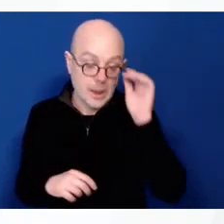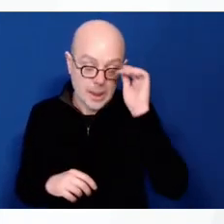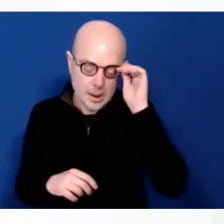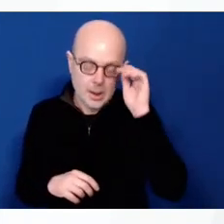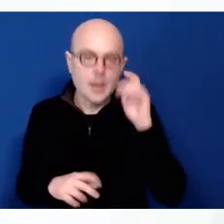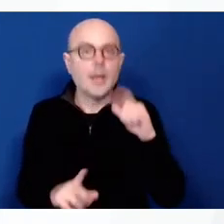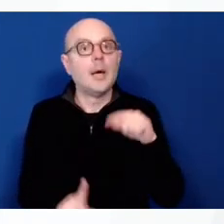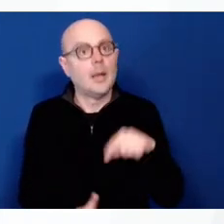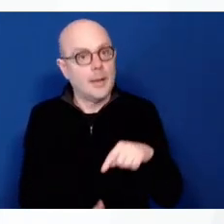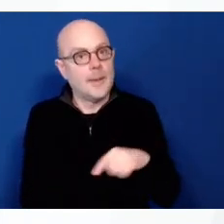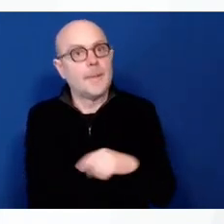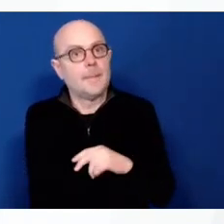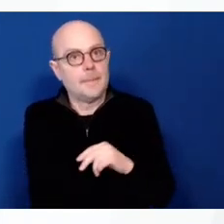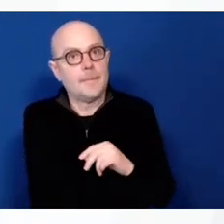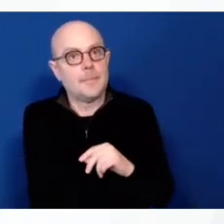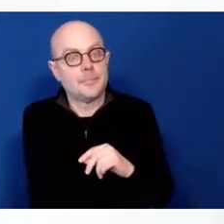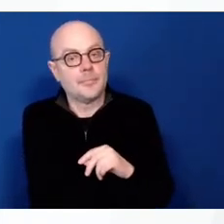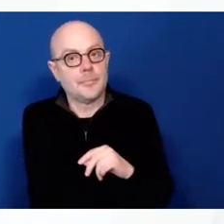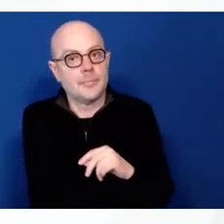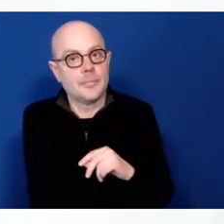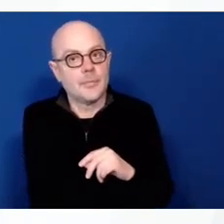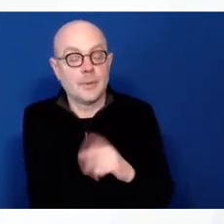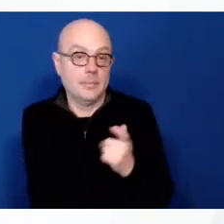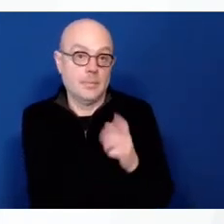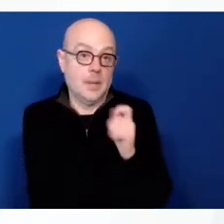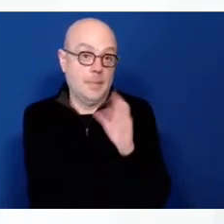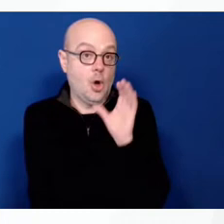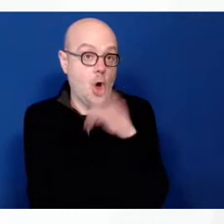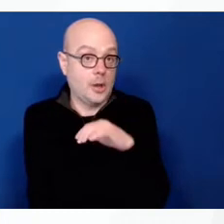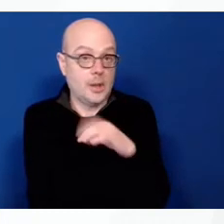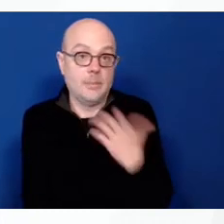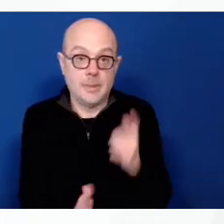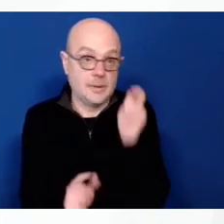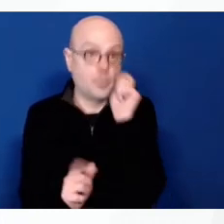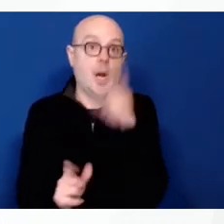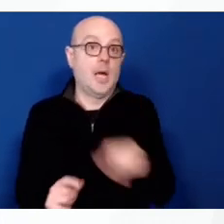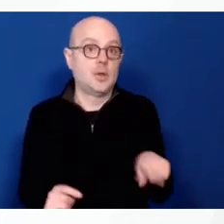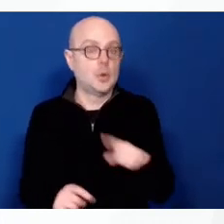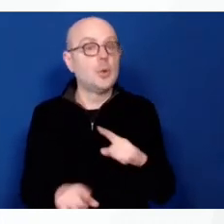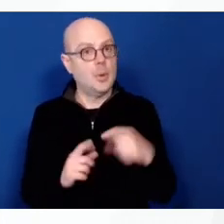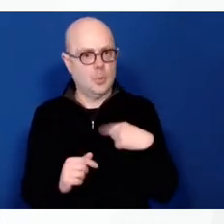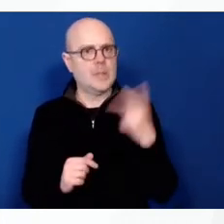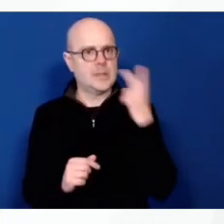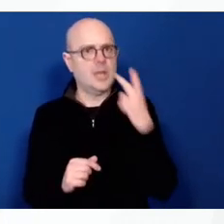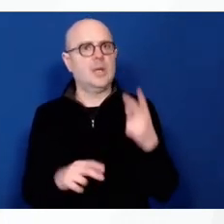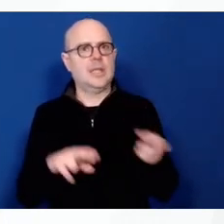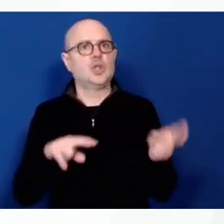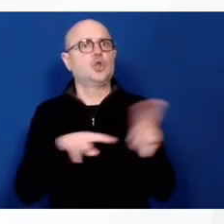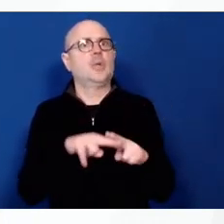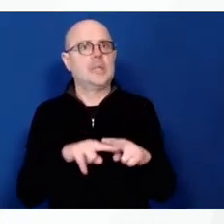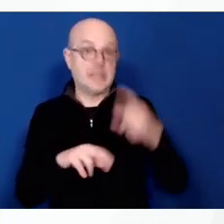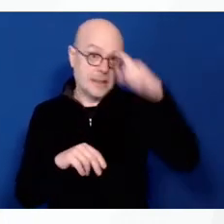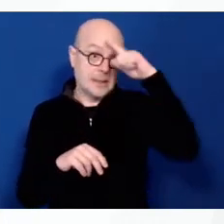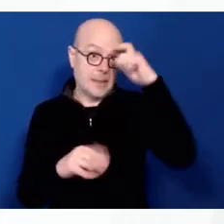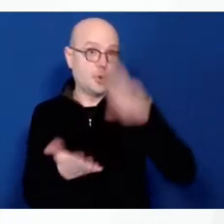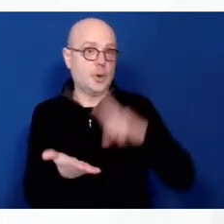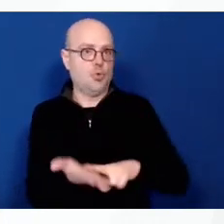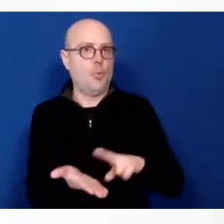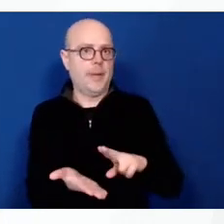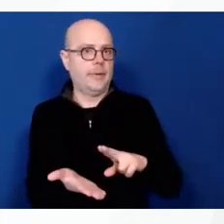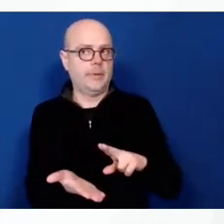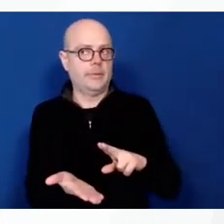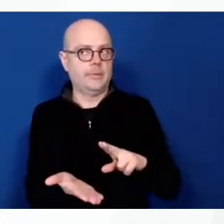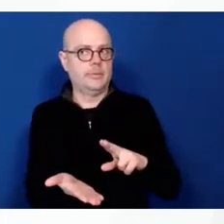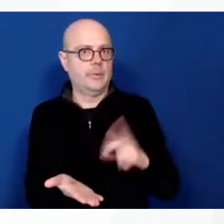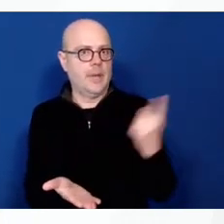fact, perhaps oddly, maybe surprisingly, we saw a significant increase in summer enrollments last summer,